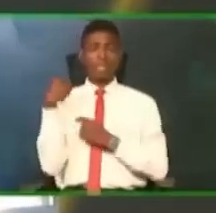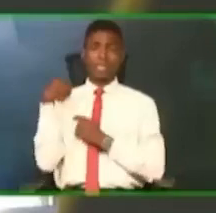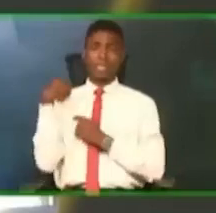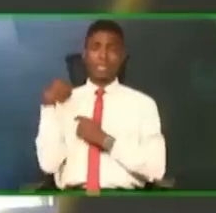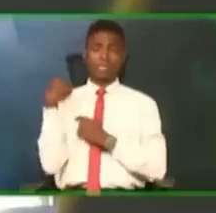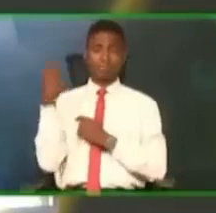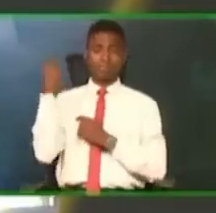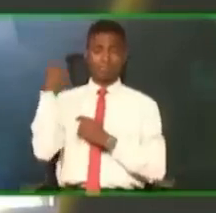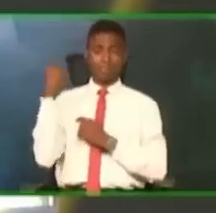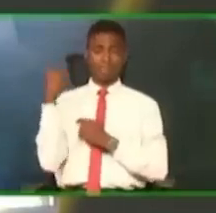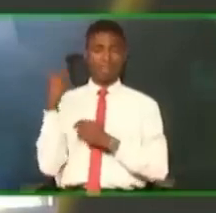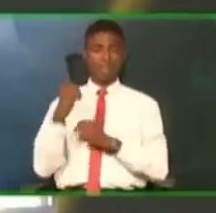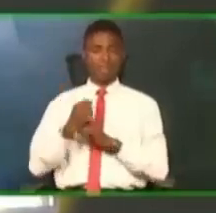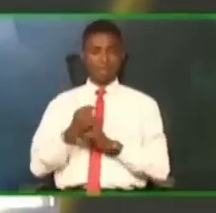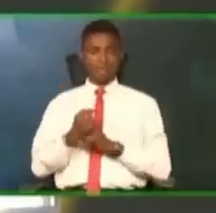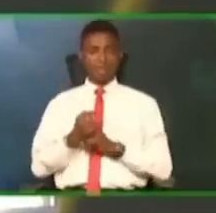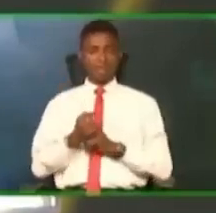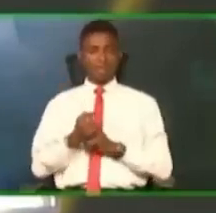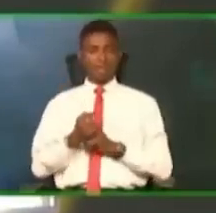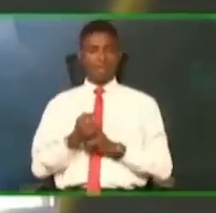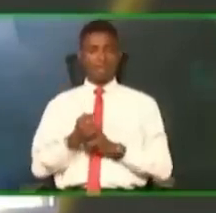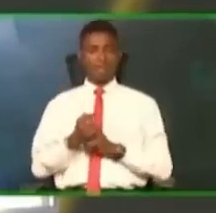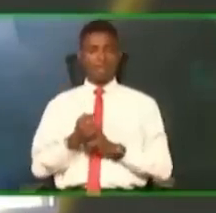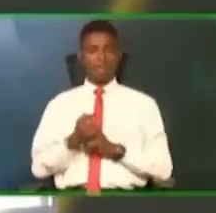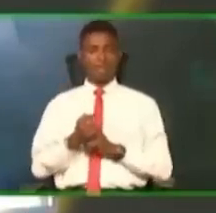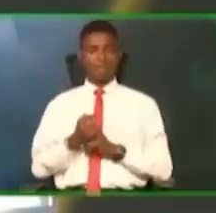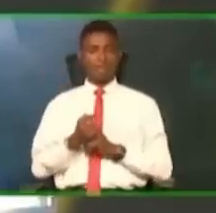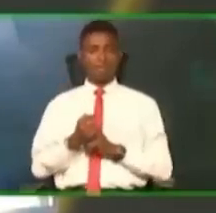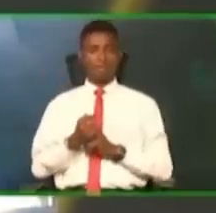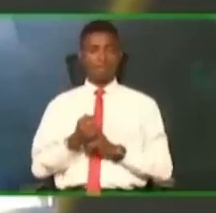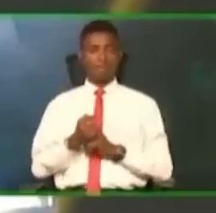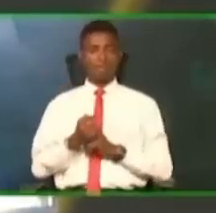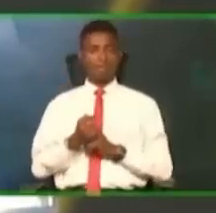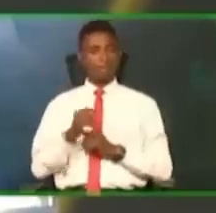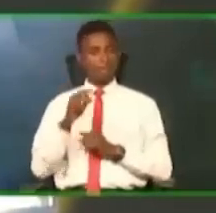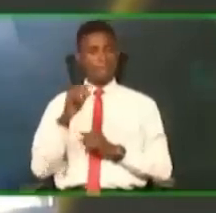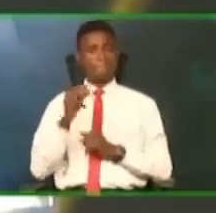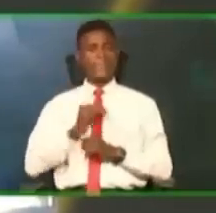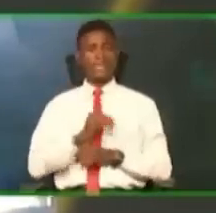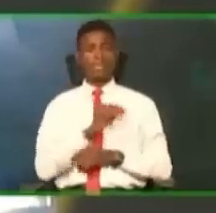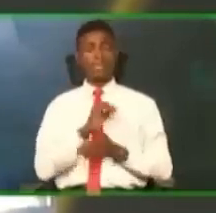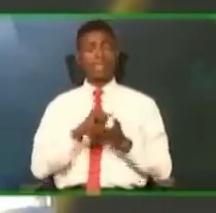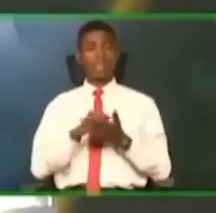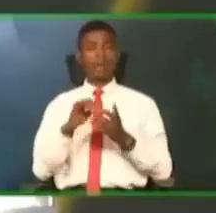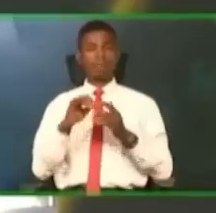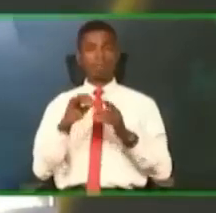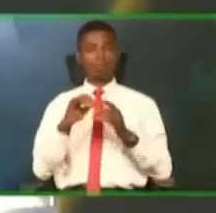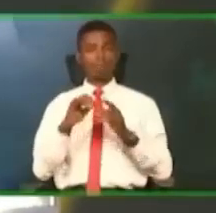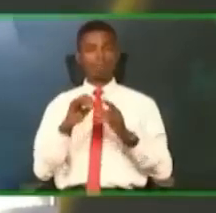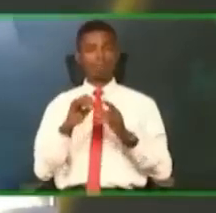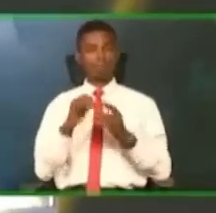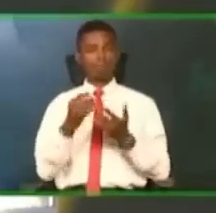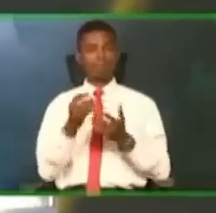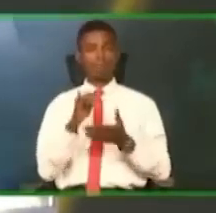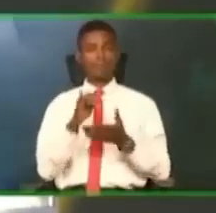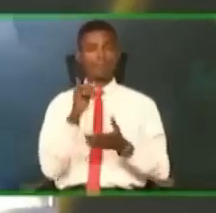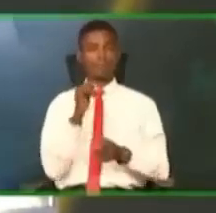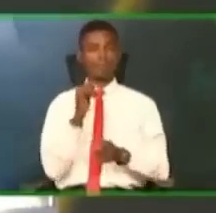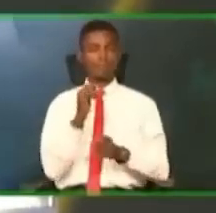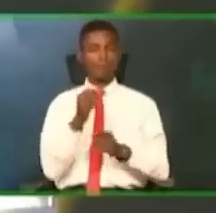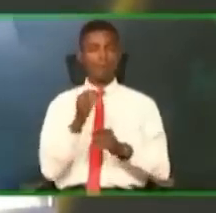say, we used to call it back then, ministries that fly by night. But this is a ministry that is deeply